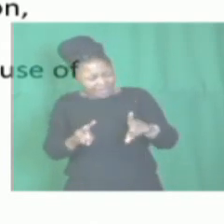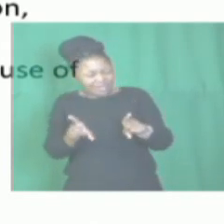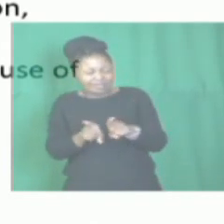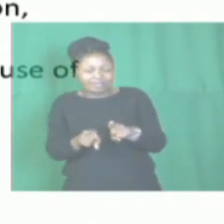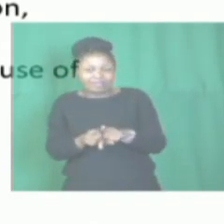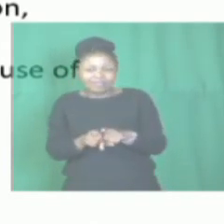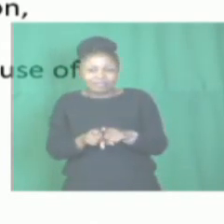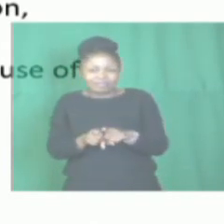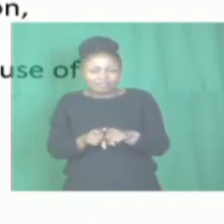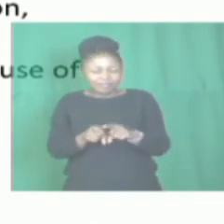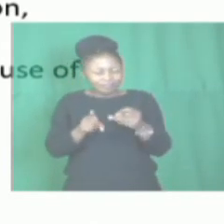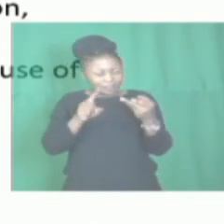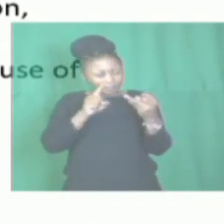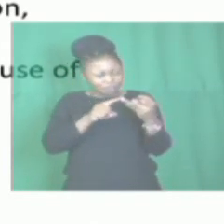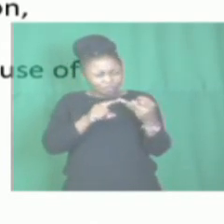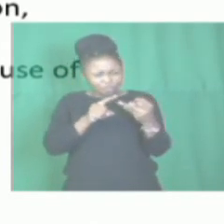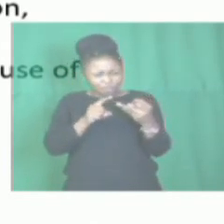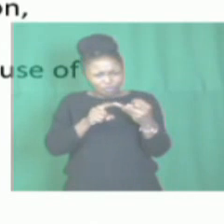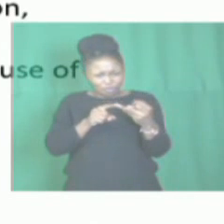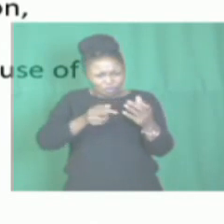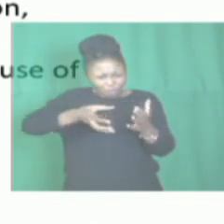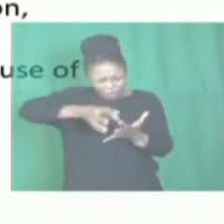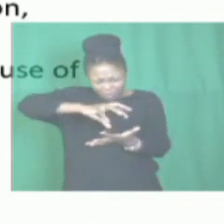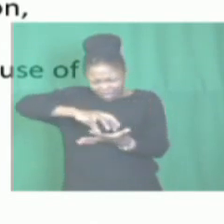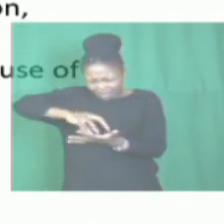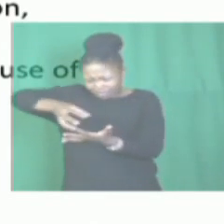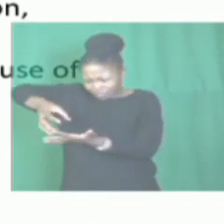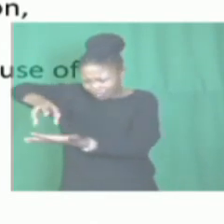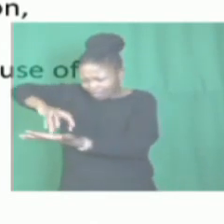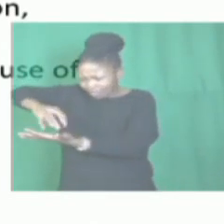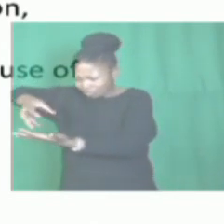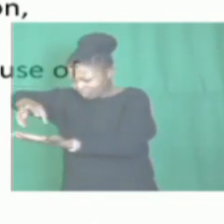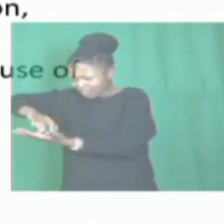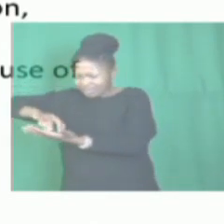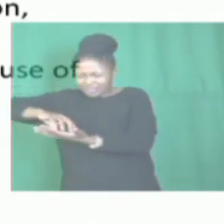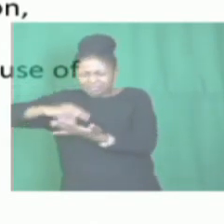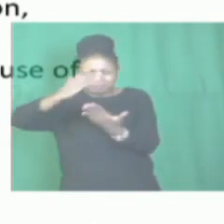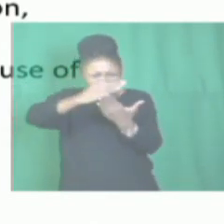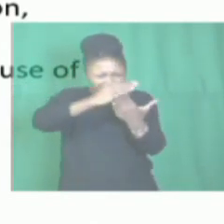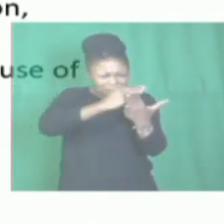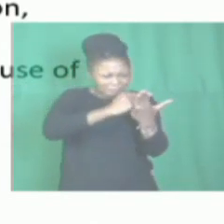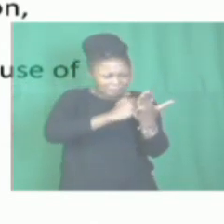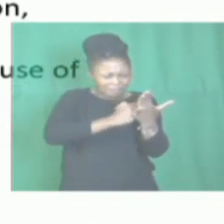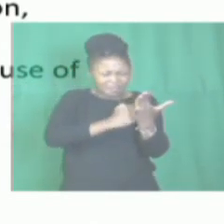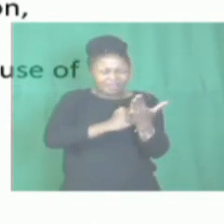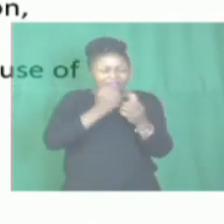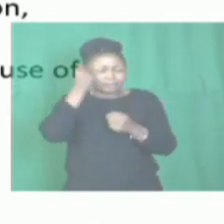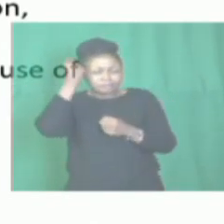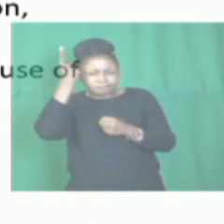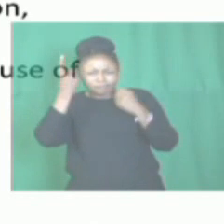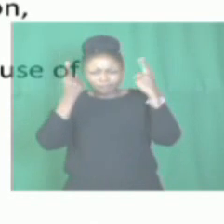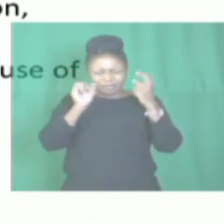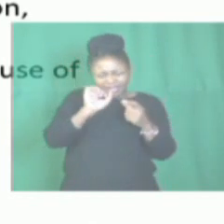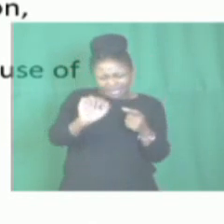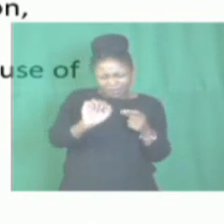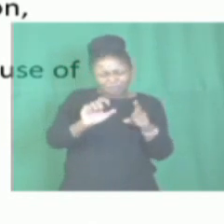to organize your ideas in an orderly manner and develop your material